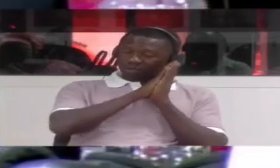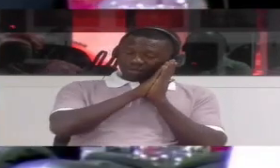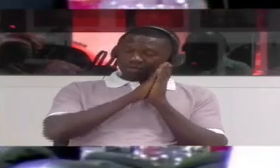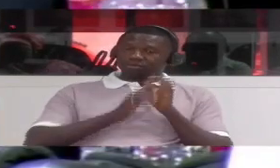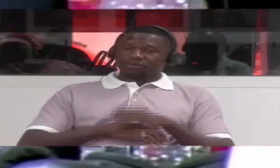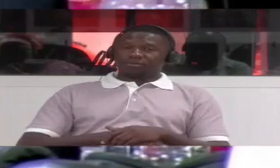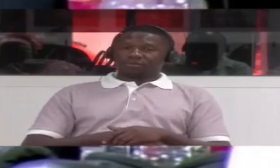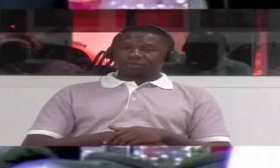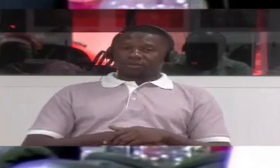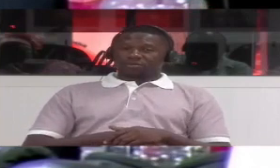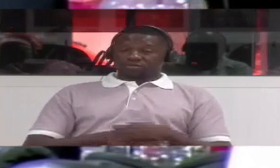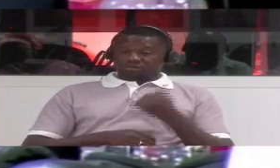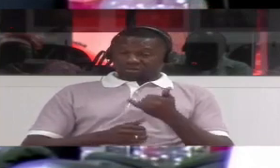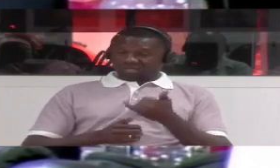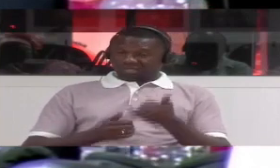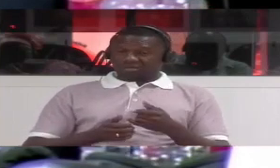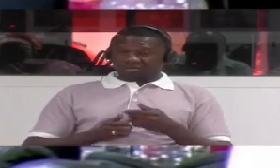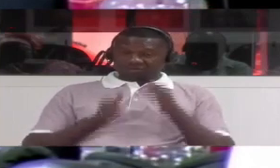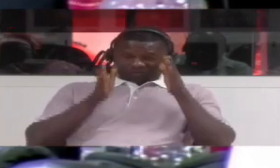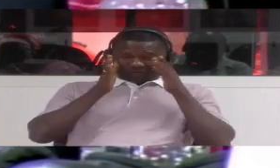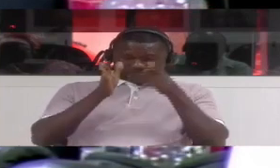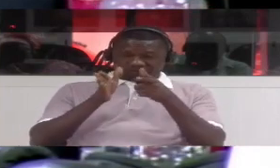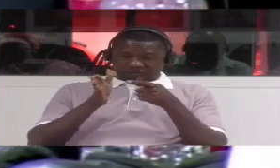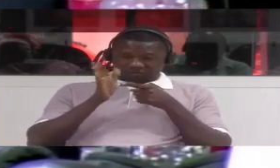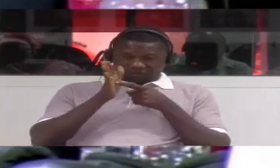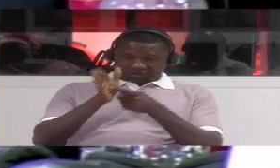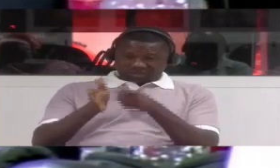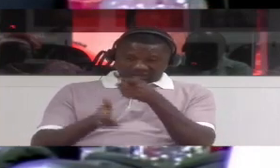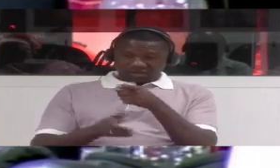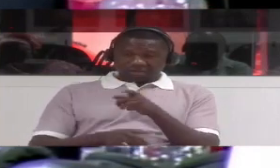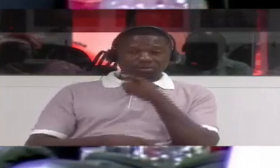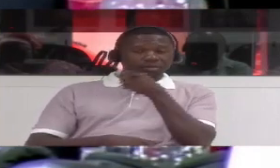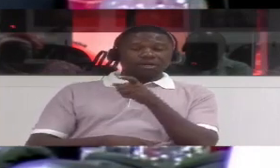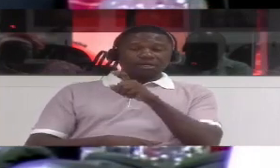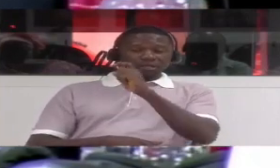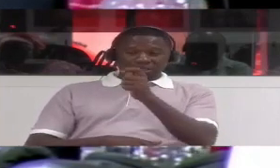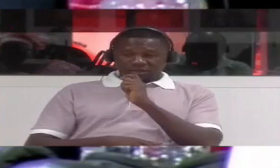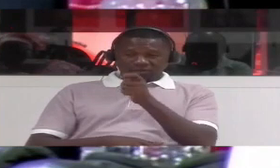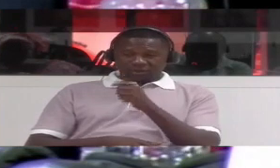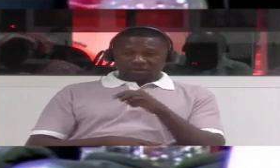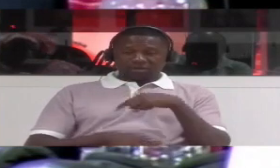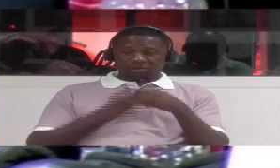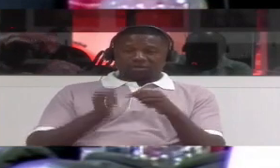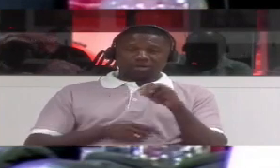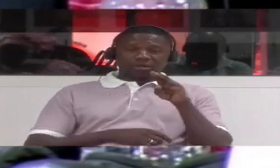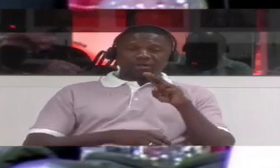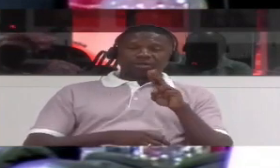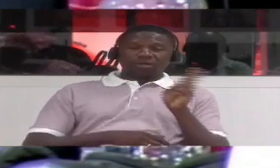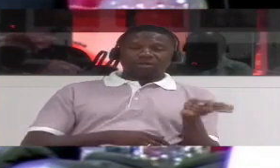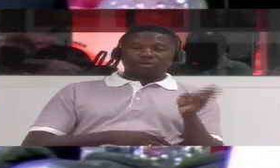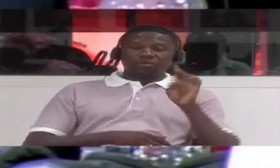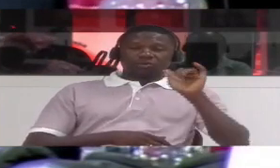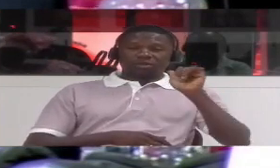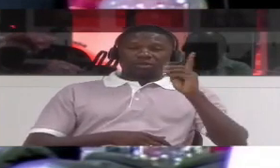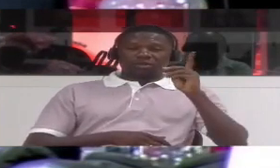that particular interview by Mr. Haider, Deputy Director of NIA, Mr. Seka, Head